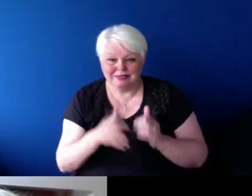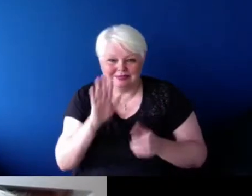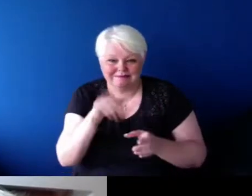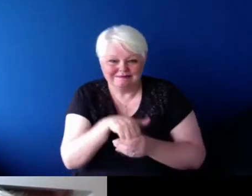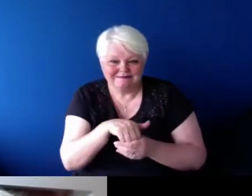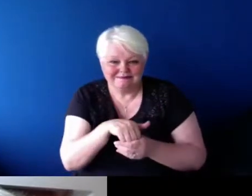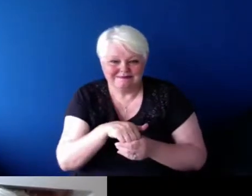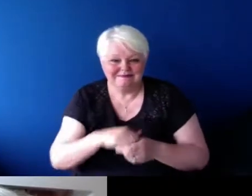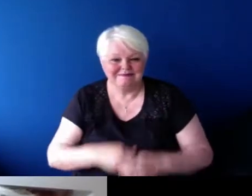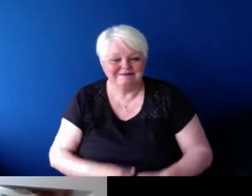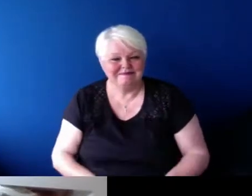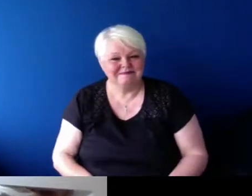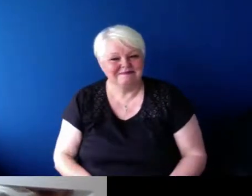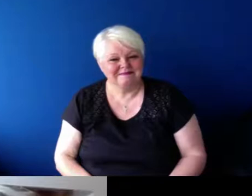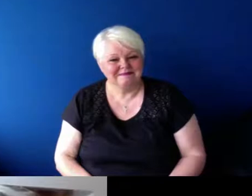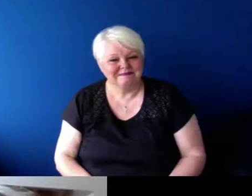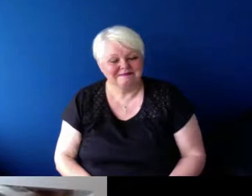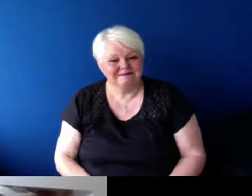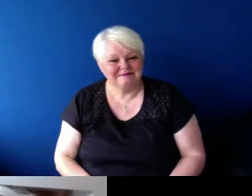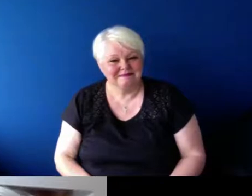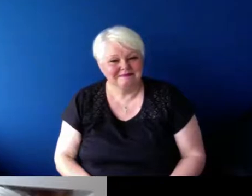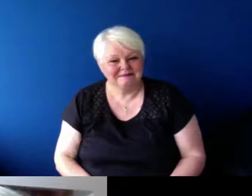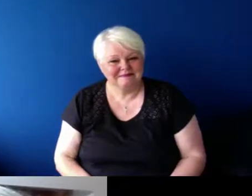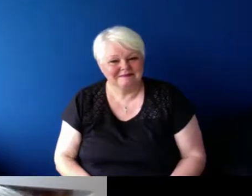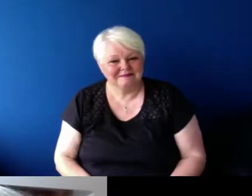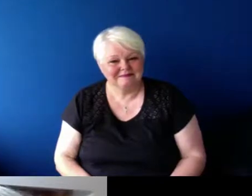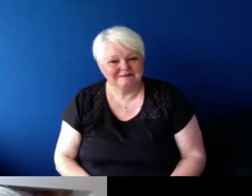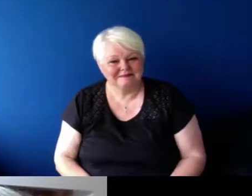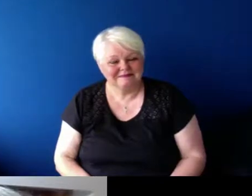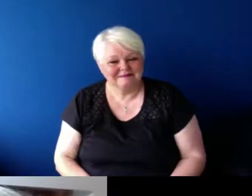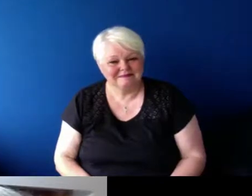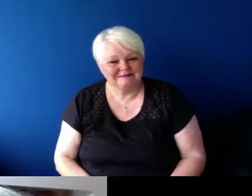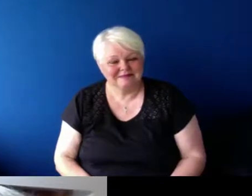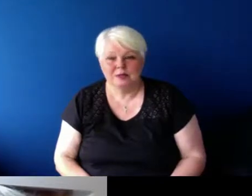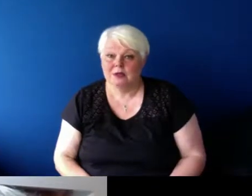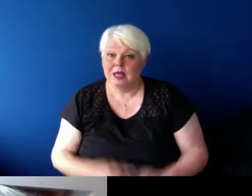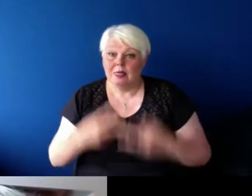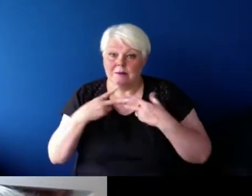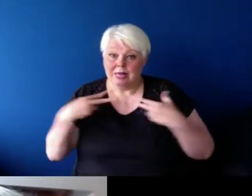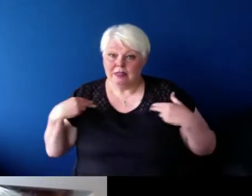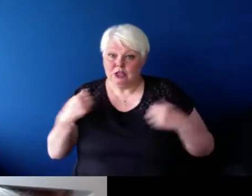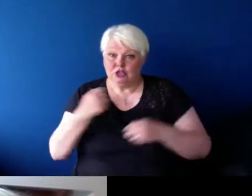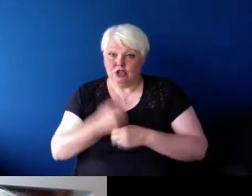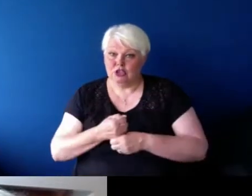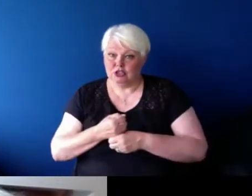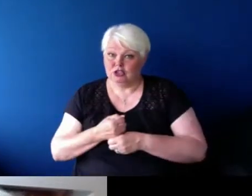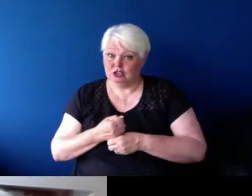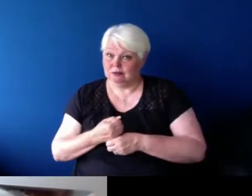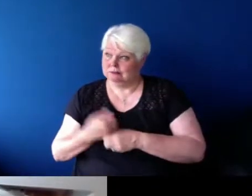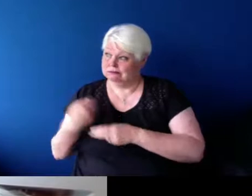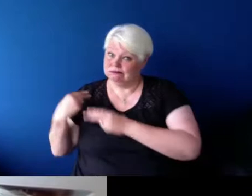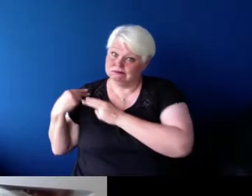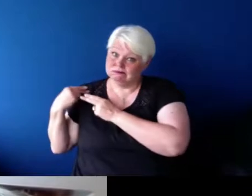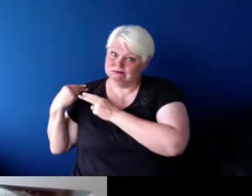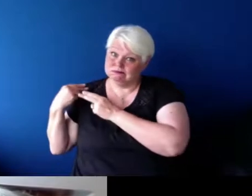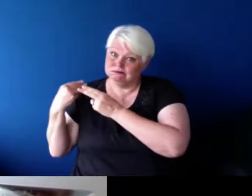post? Yeah, I mean, the Methodist Church has been on this journey for a long, long time, as you will be aware.